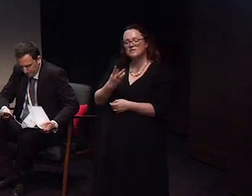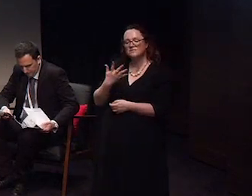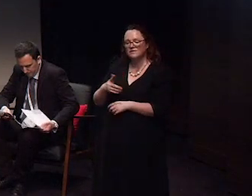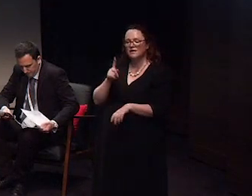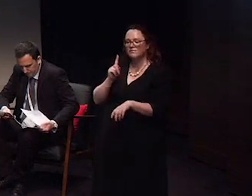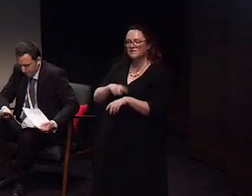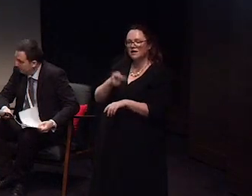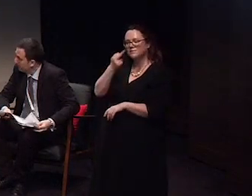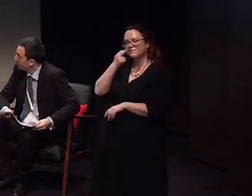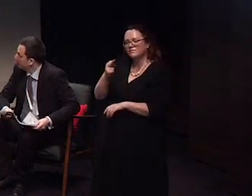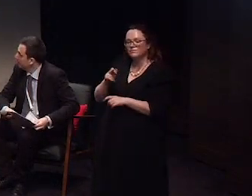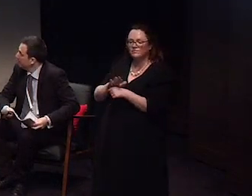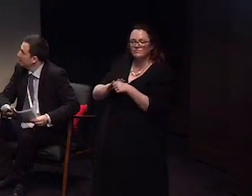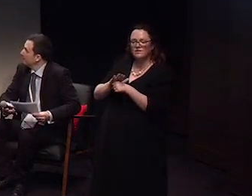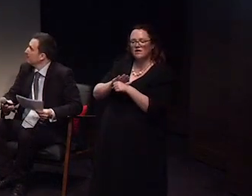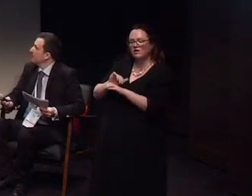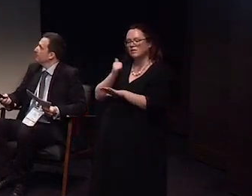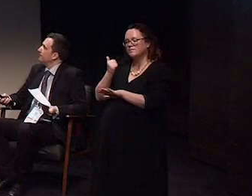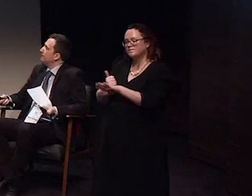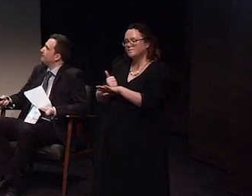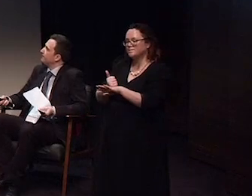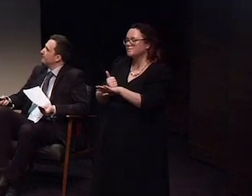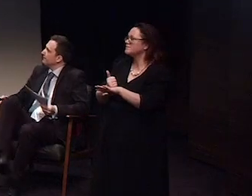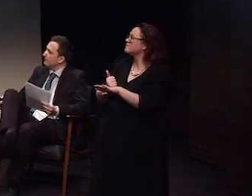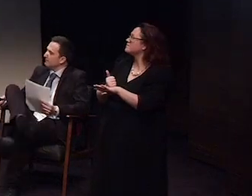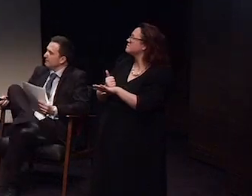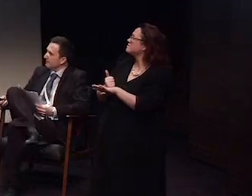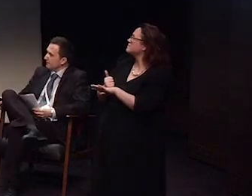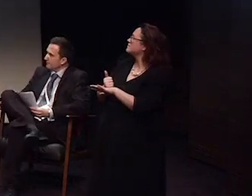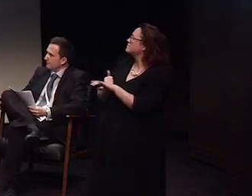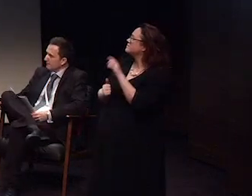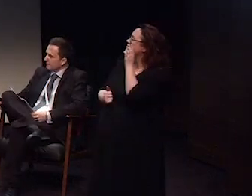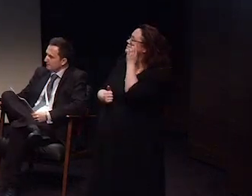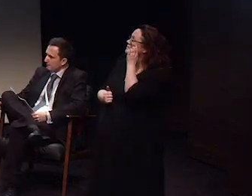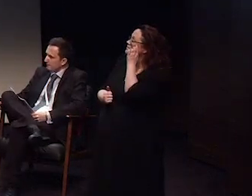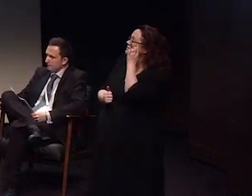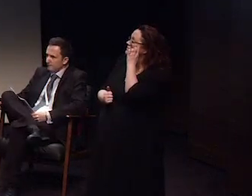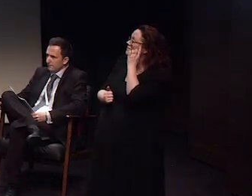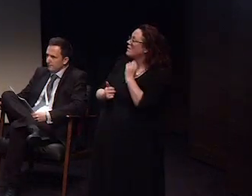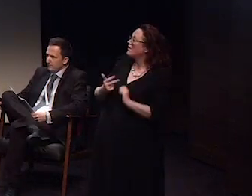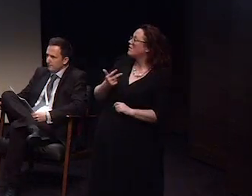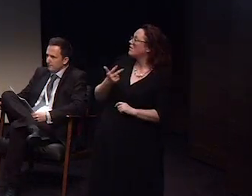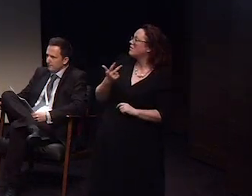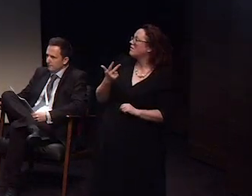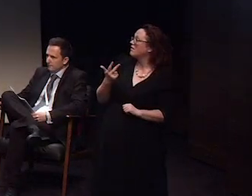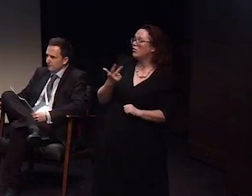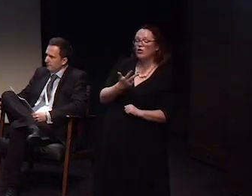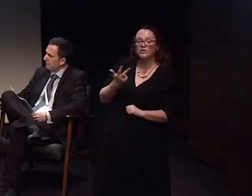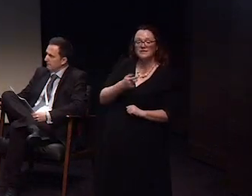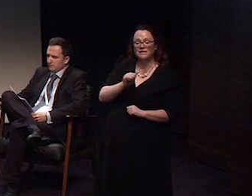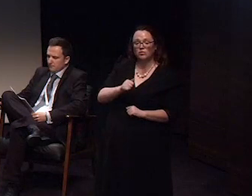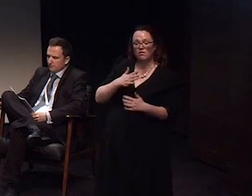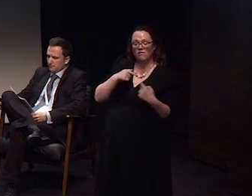made, 13 were on cardiac arrest adult, 8 on the choking of an infant